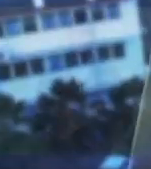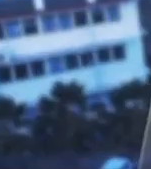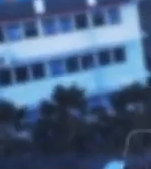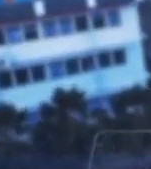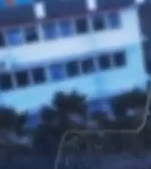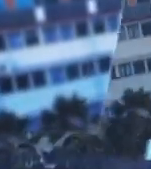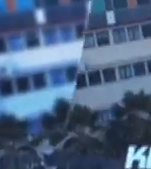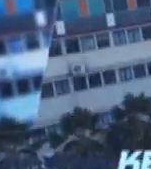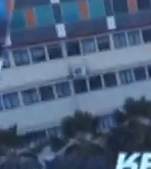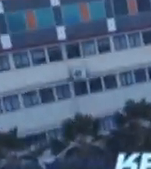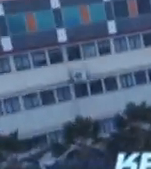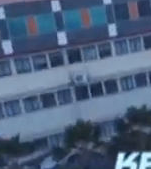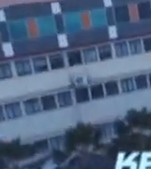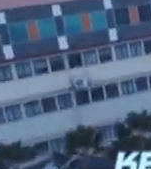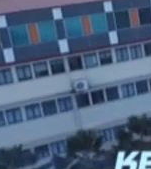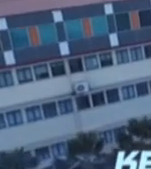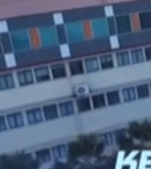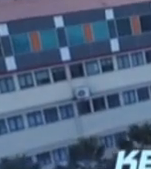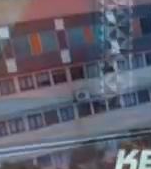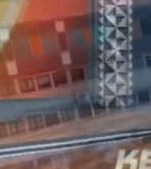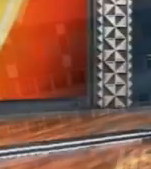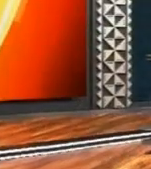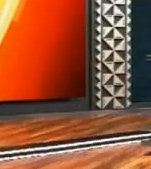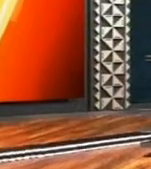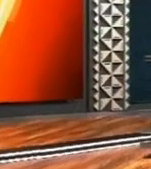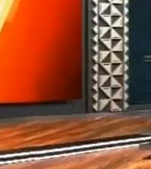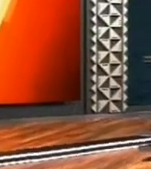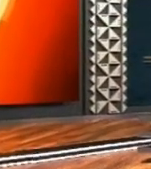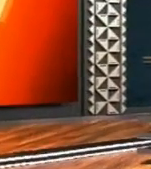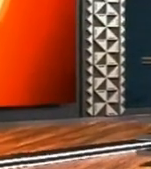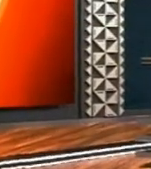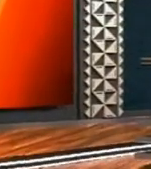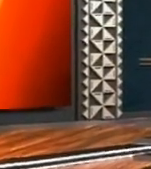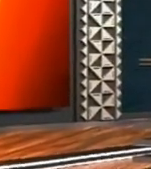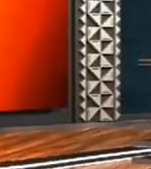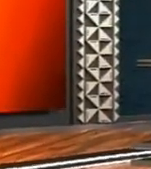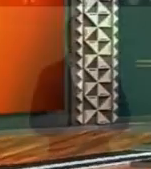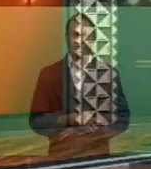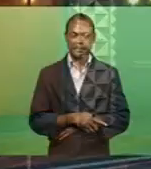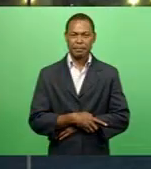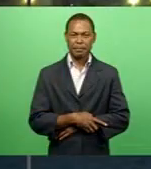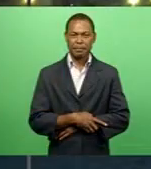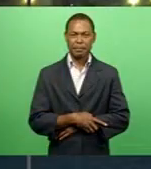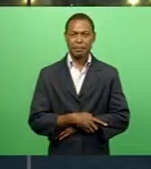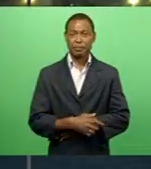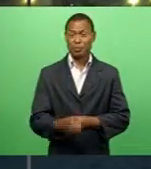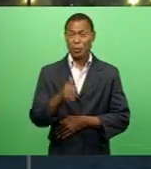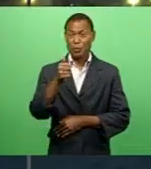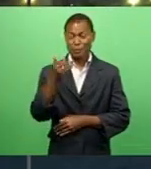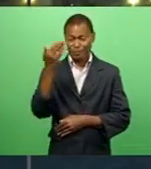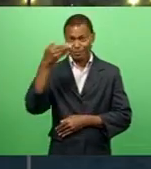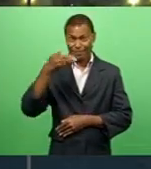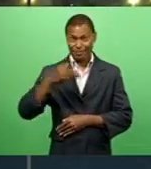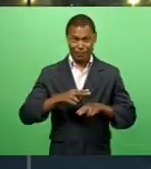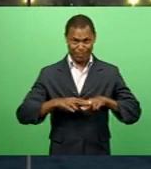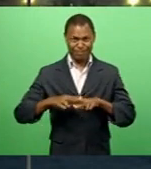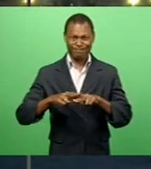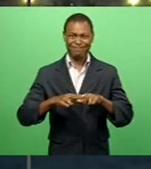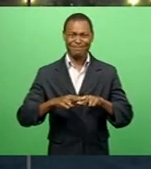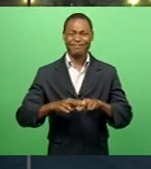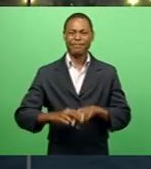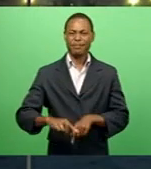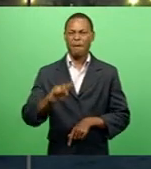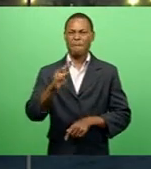From the studios of FBC Suva, Atera Lendua. Good evening, Fiji. The first batch